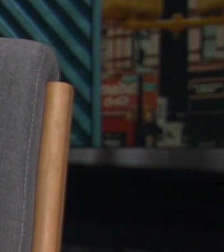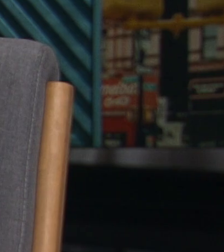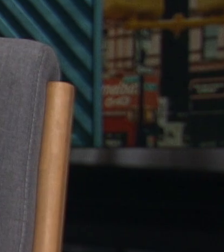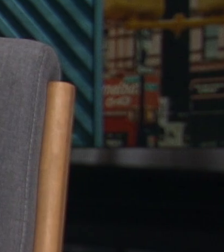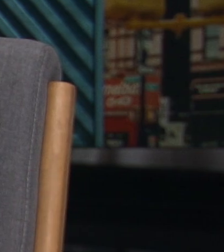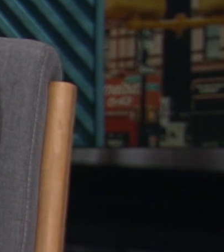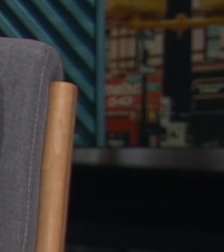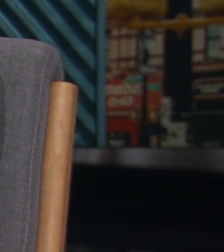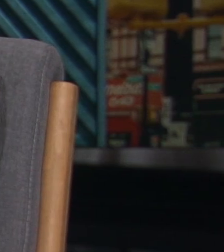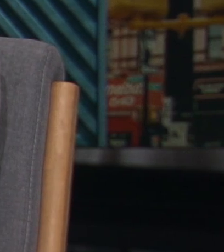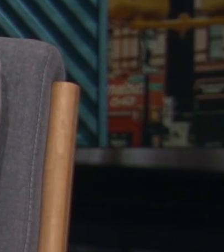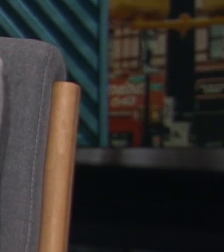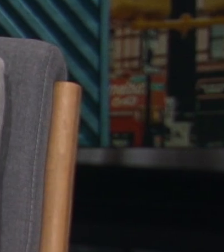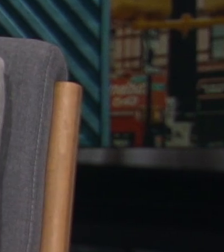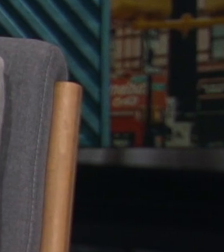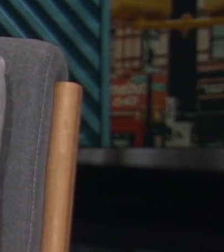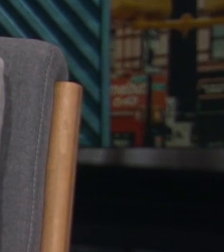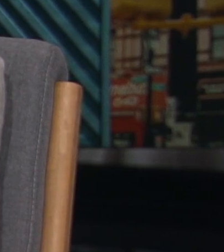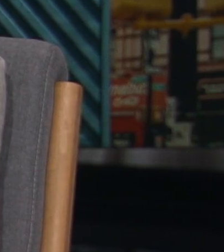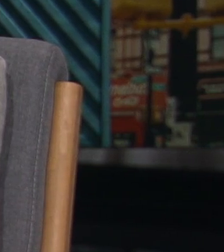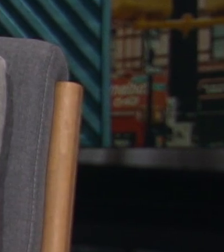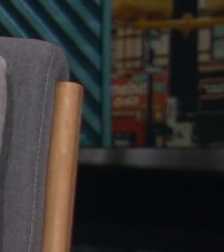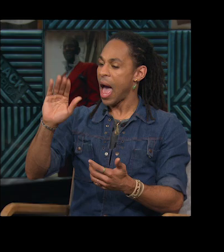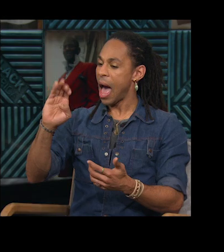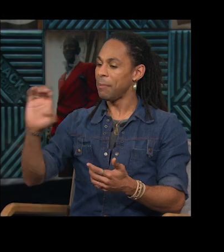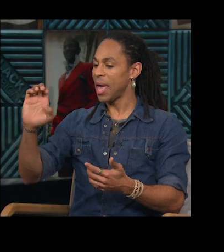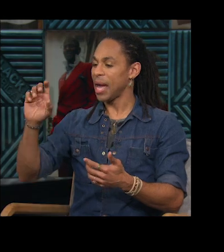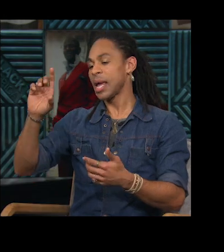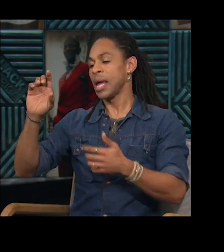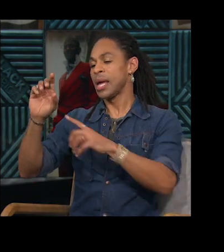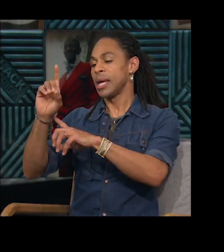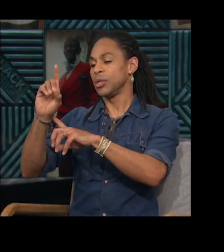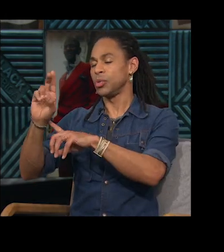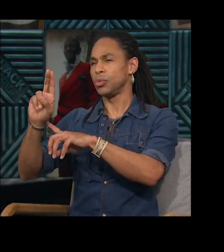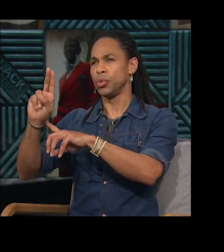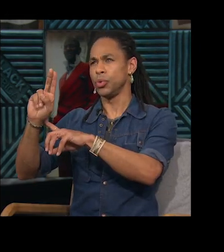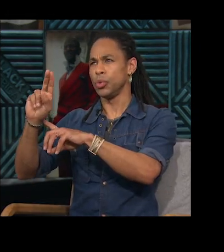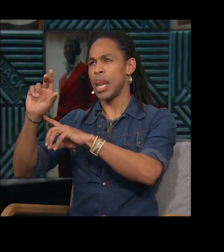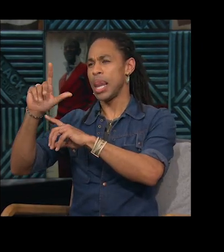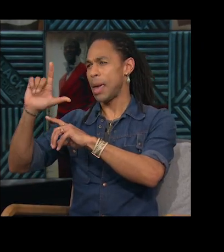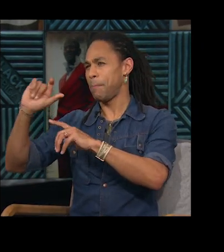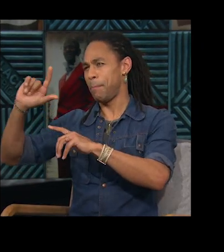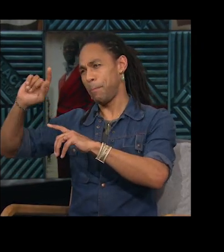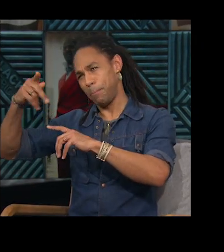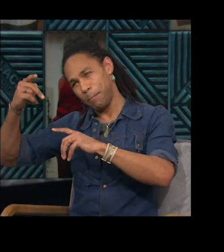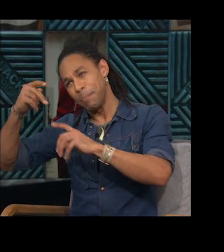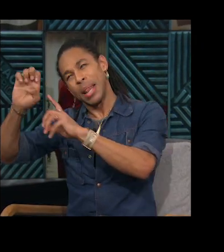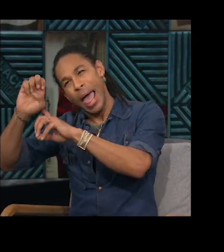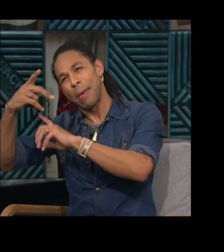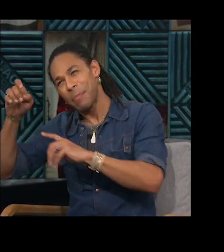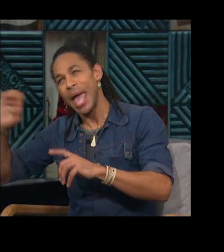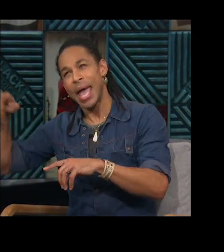and understanding that this man named Abbé du